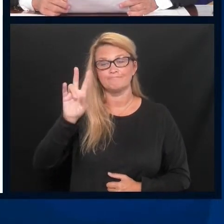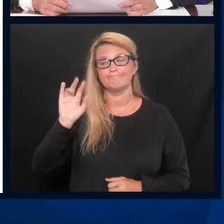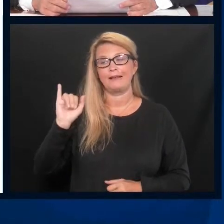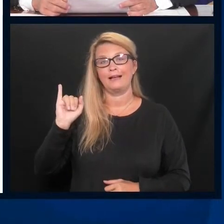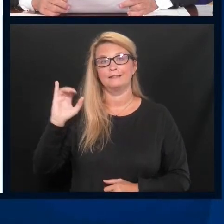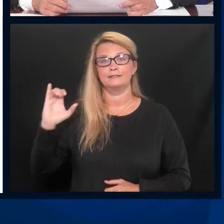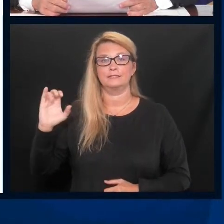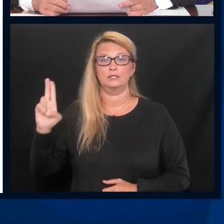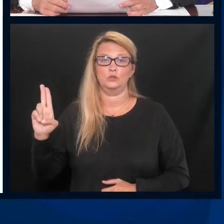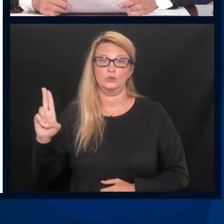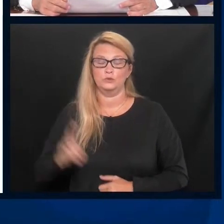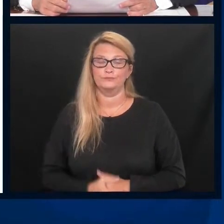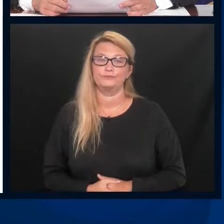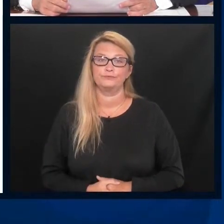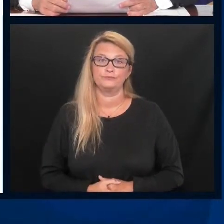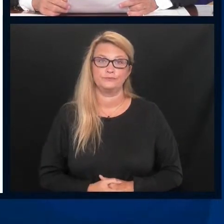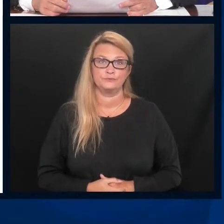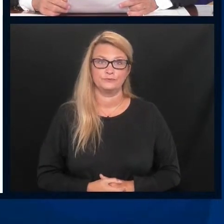ICU units.